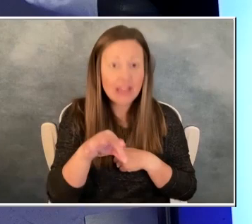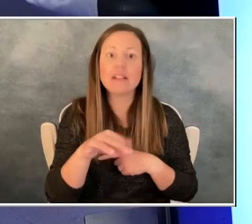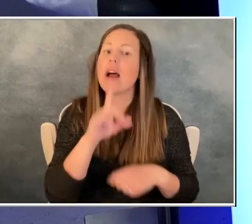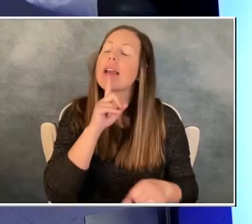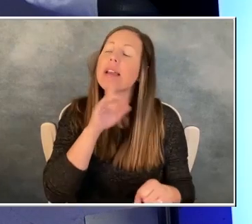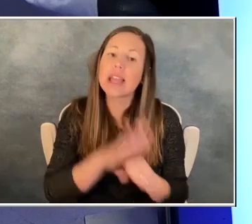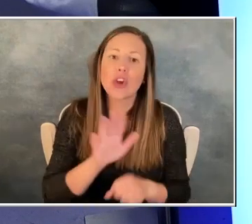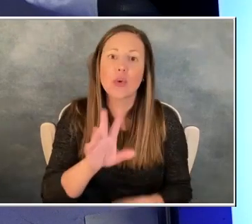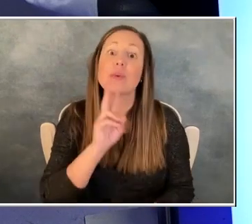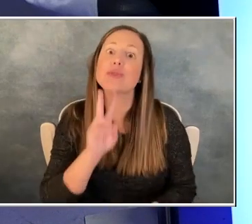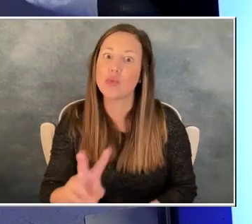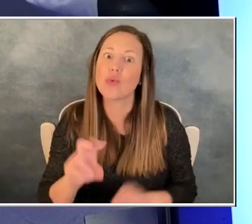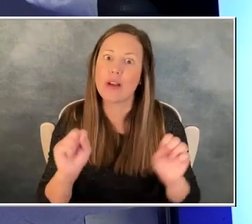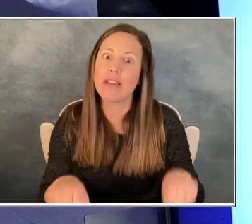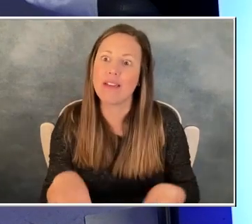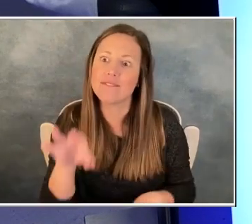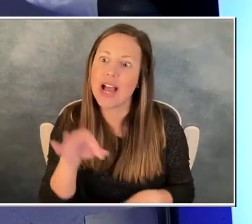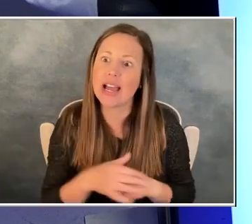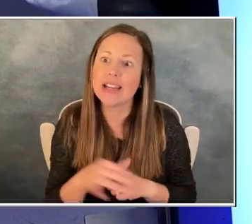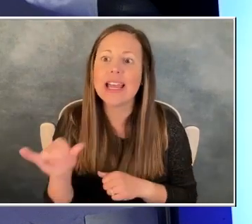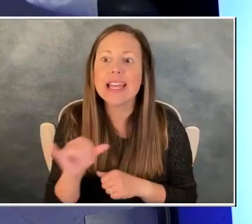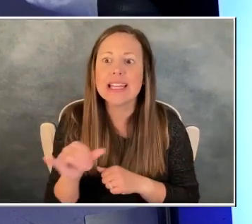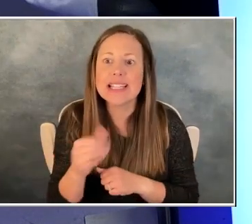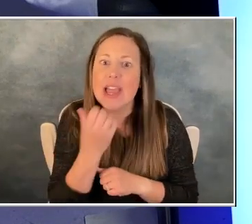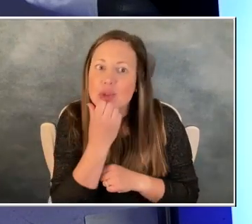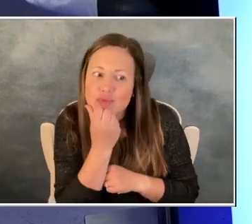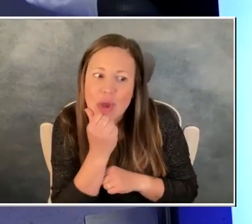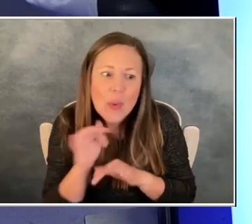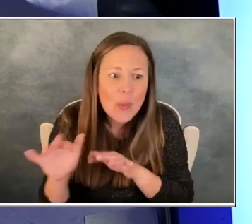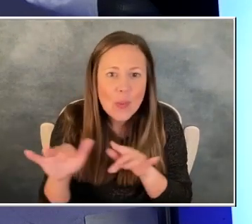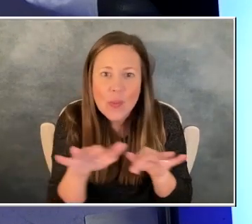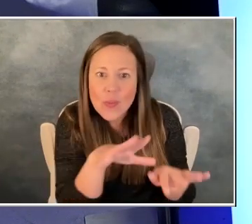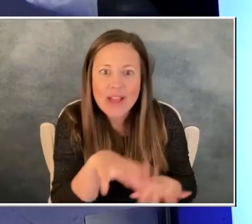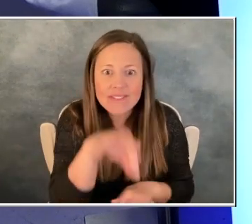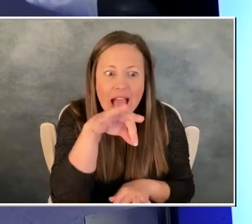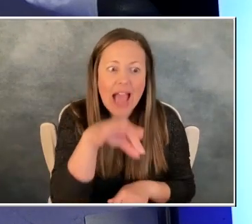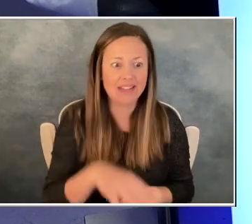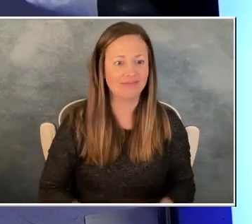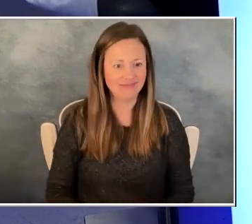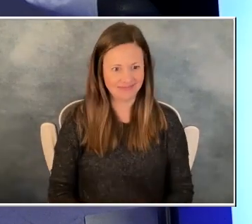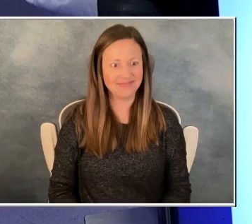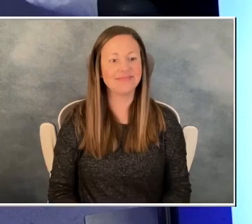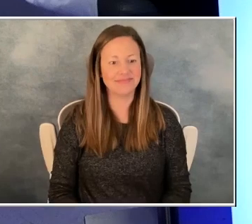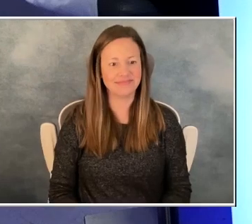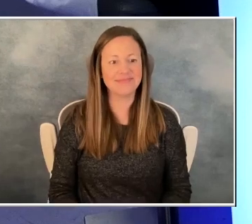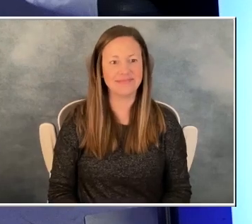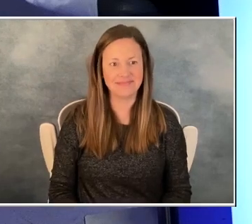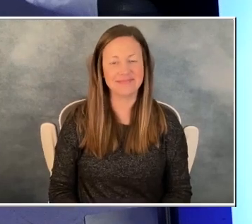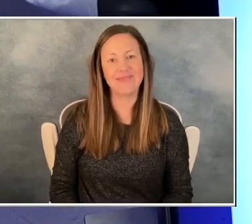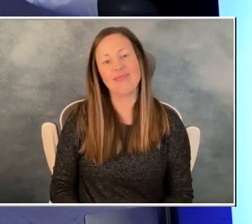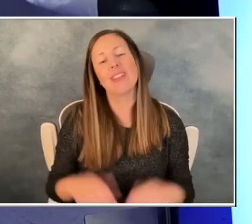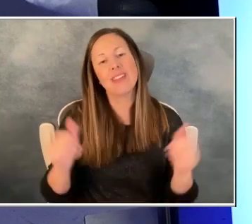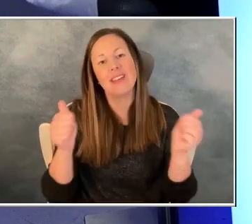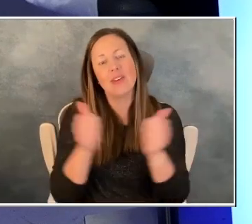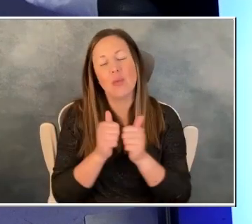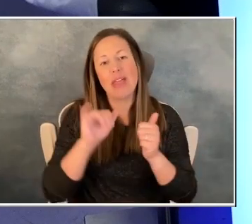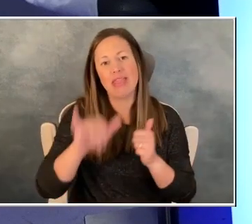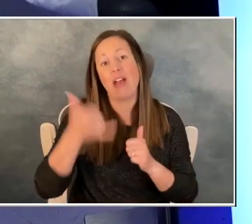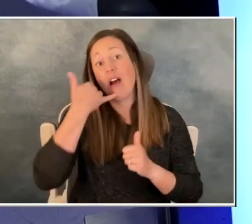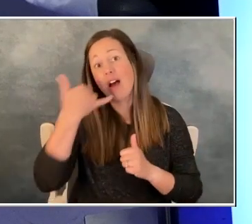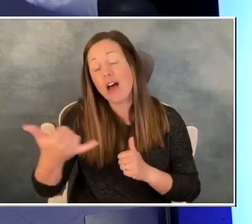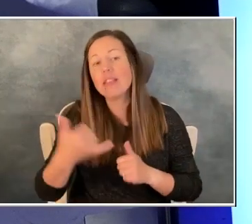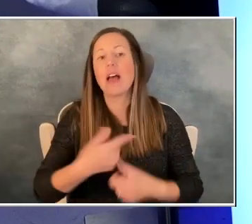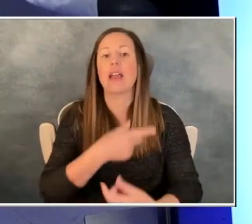child knows. It's like they're finding little treasures around the house. It's remarkable. In addition to the hotline, the Kansas Poison Control website has